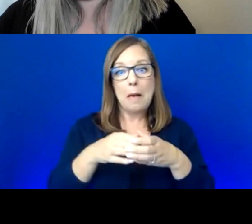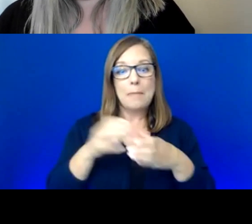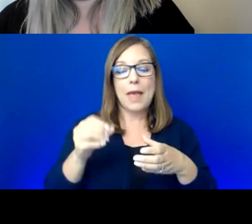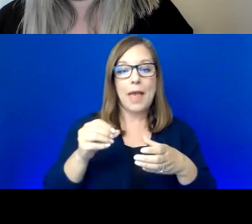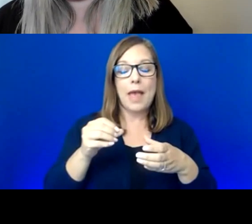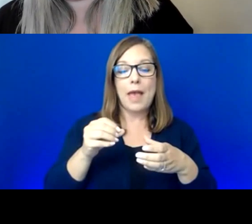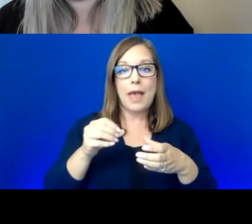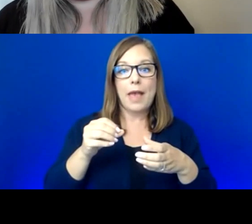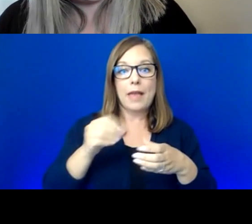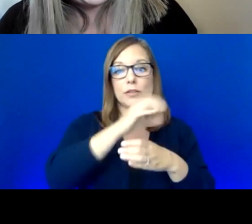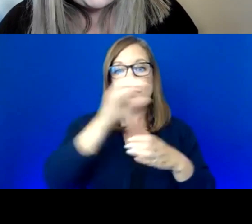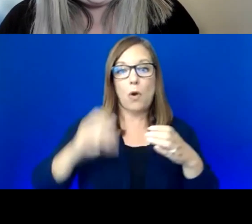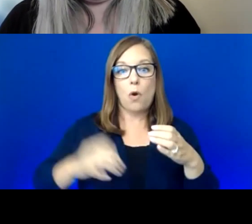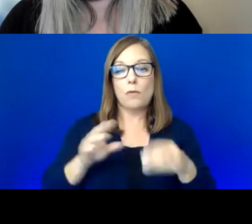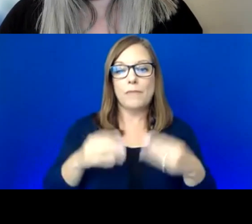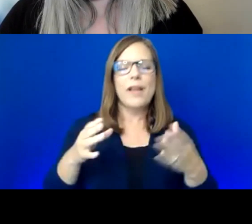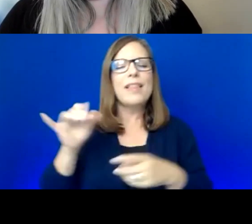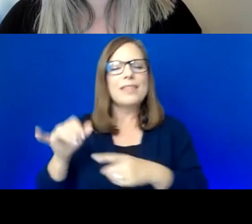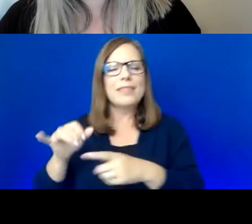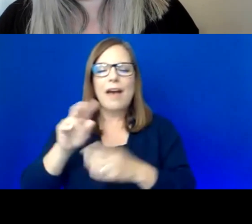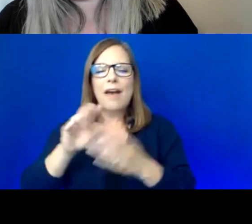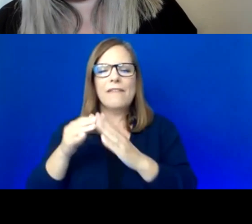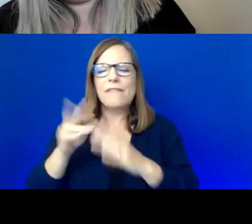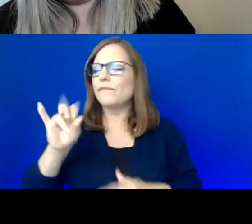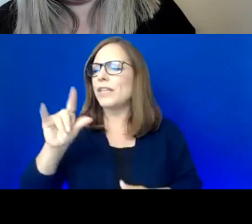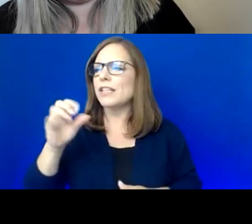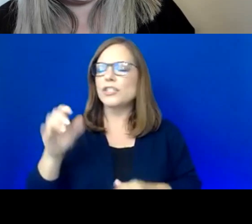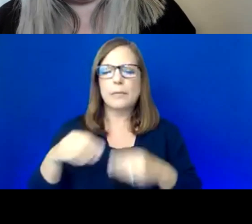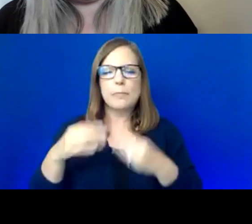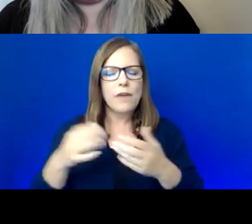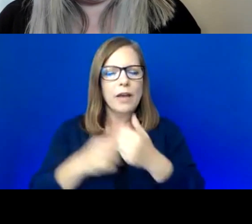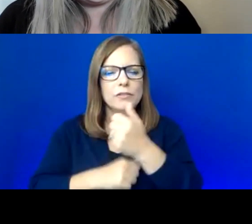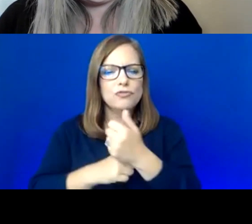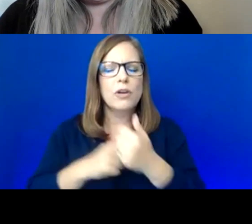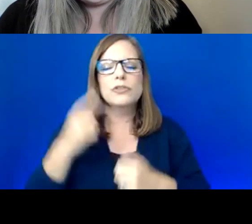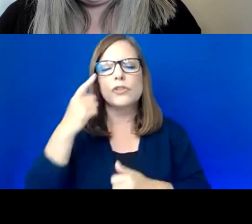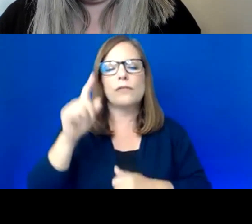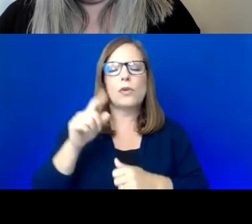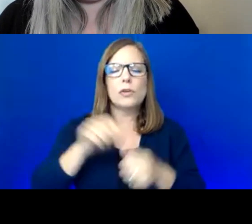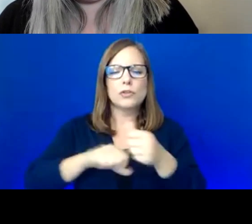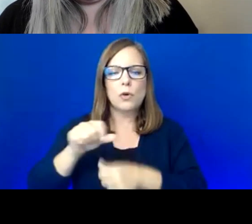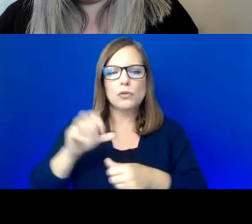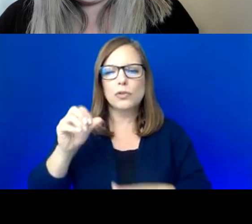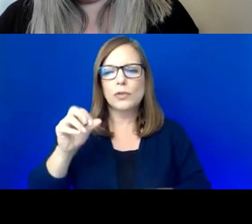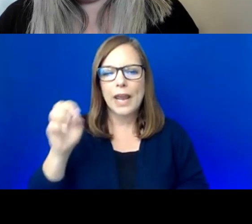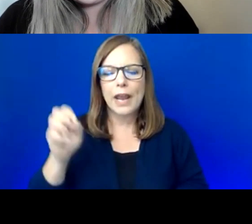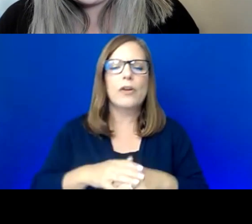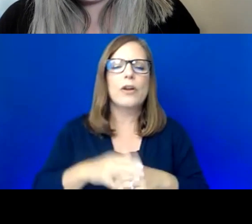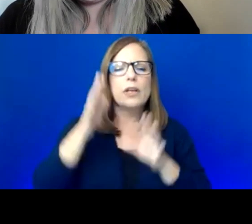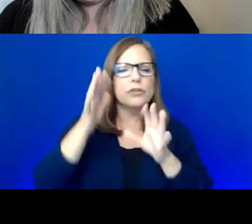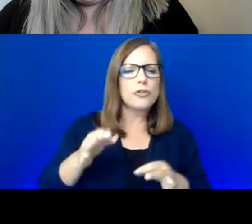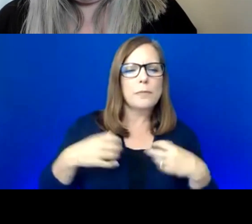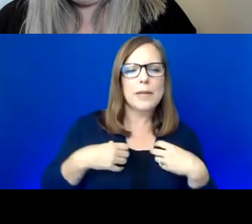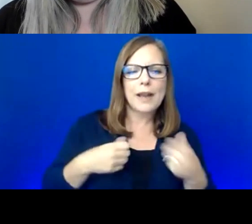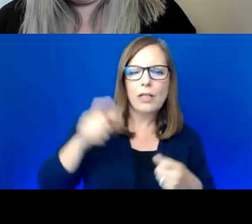villages provide the infrastructure for social care, the services and supports that address social determinants of health for older adults throughout the